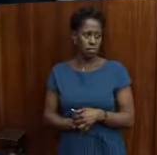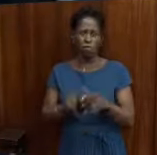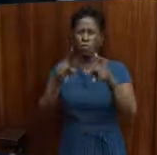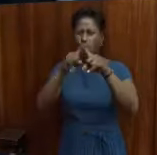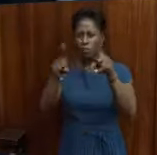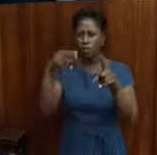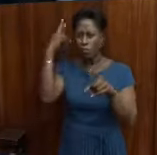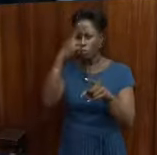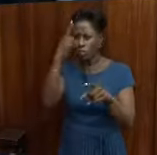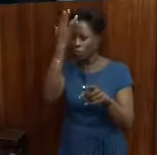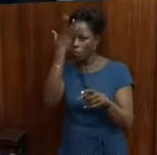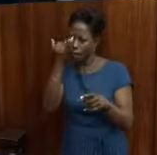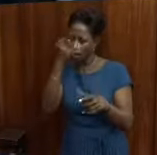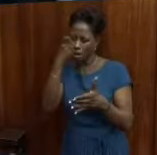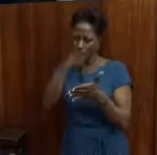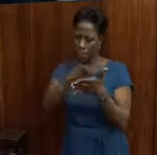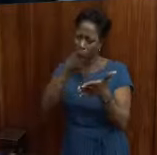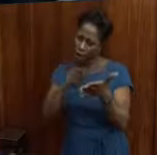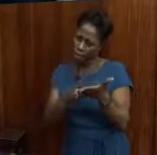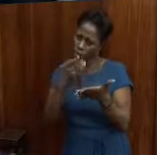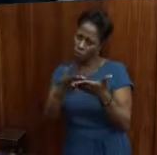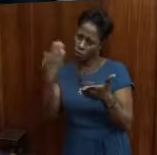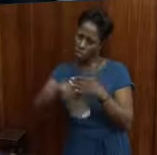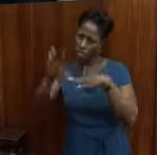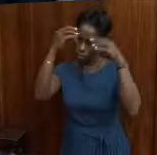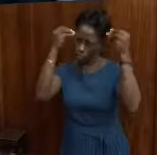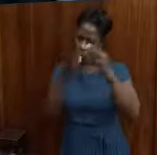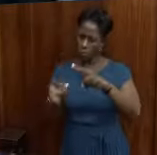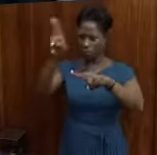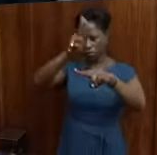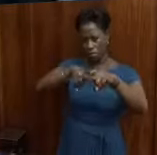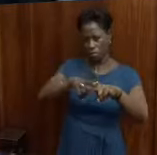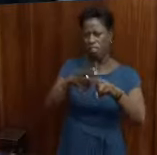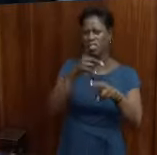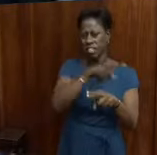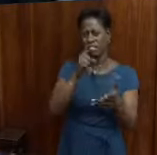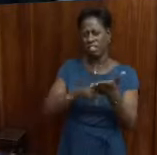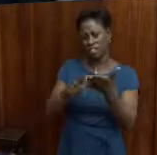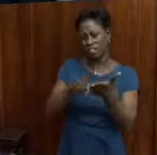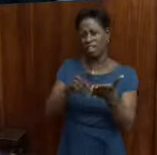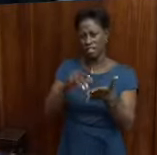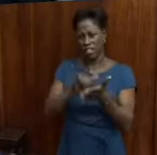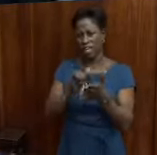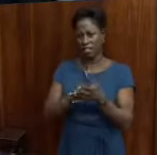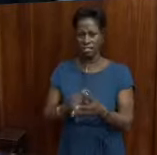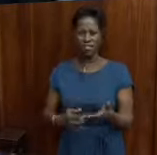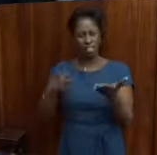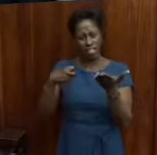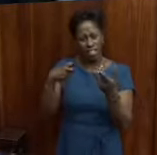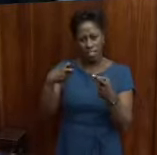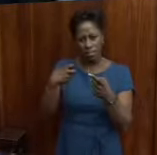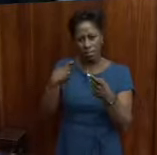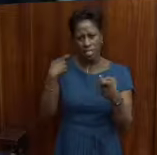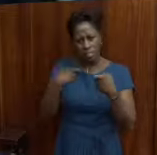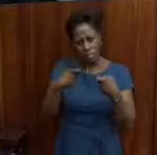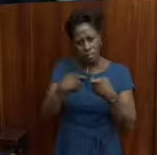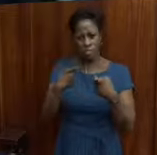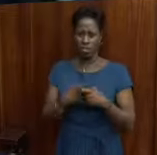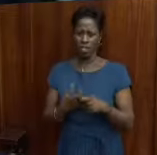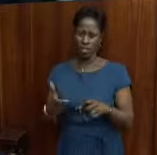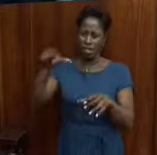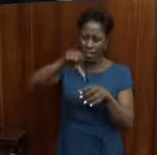high and exerted inflationary pressures on domestic prices, particularly for electricity, petroleum products, and